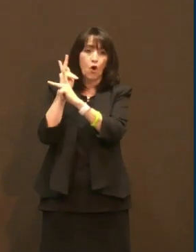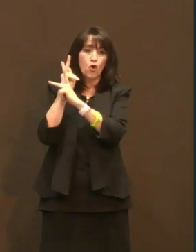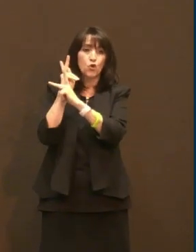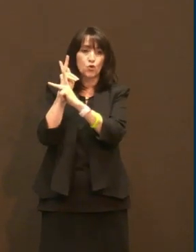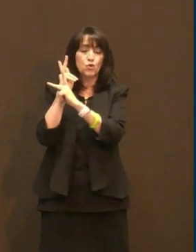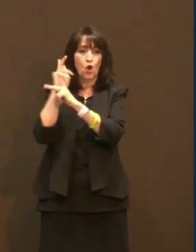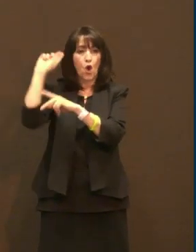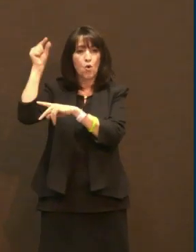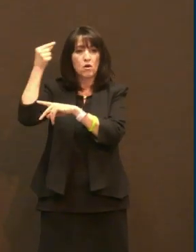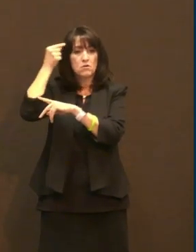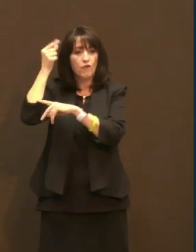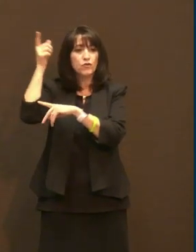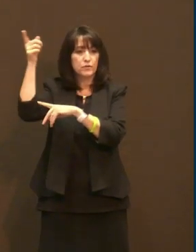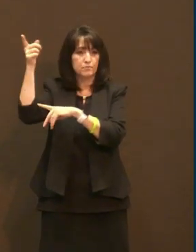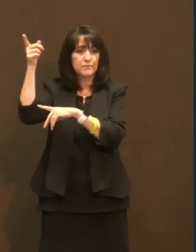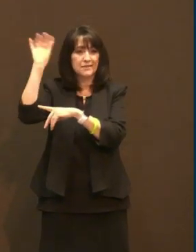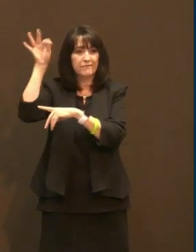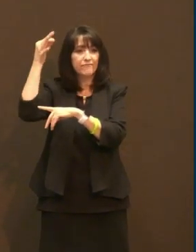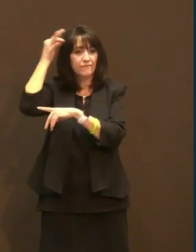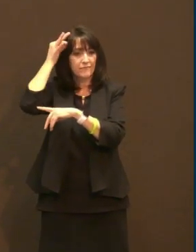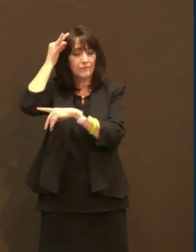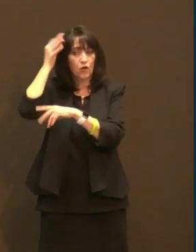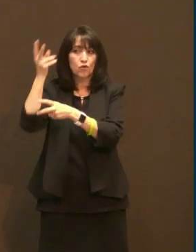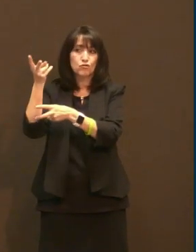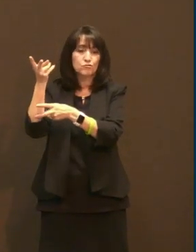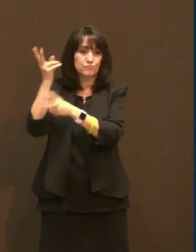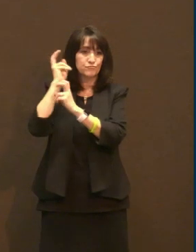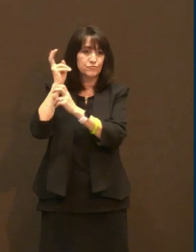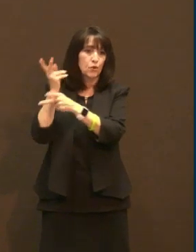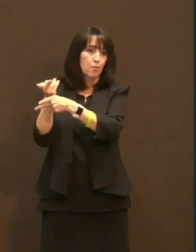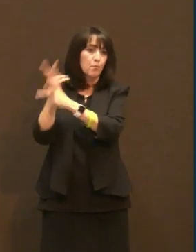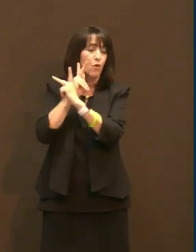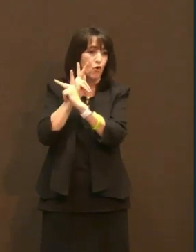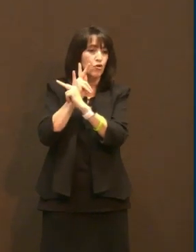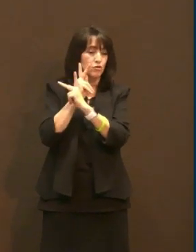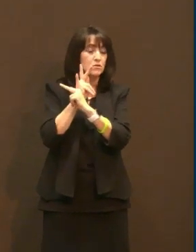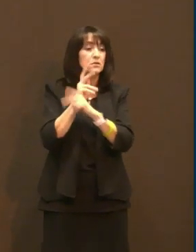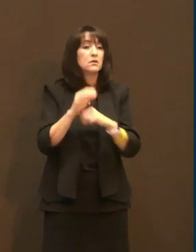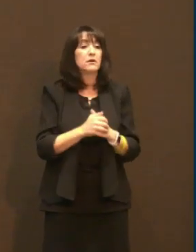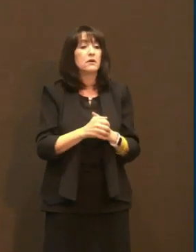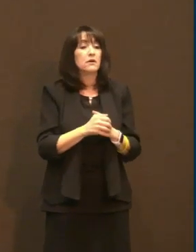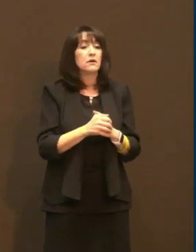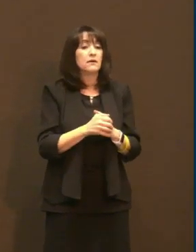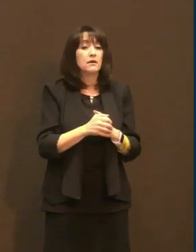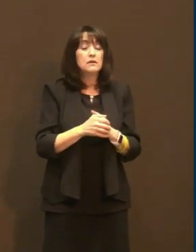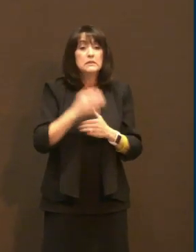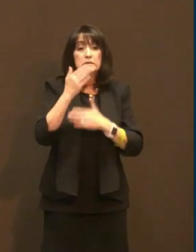here. The bigger question is, can we use some of the CARES Act